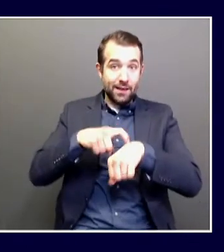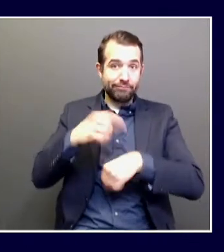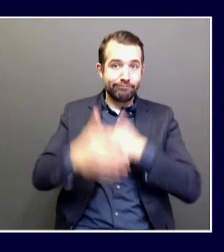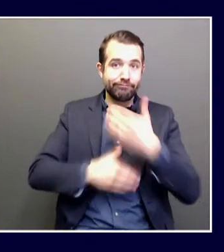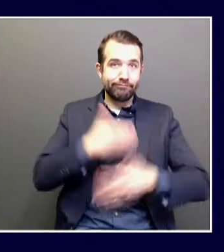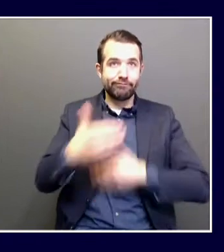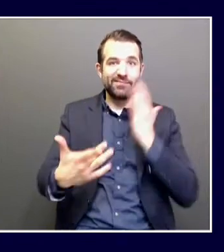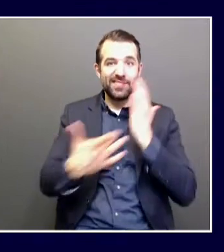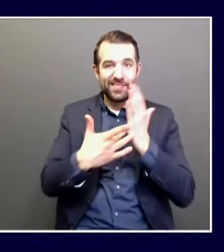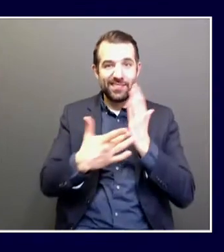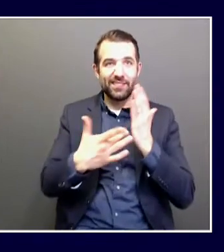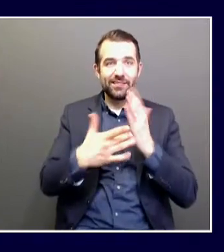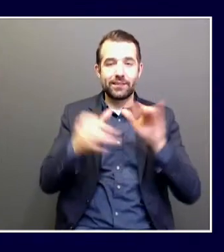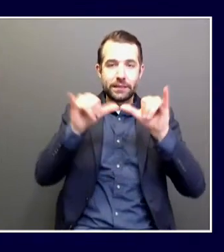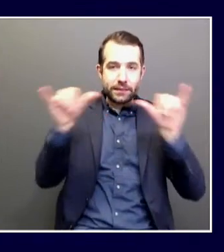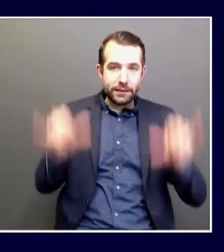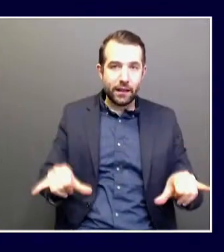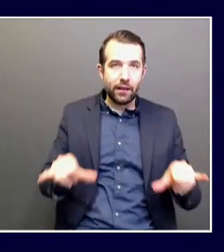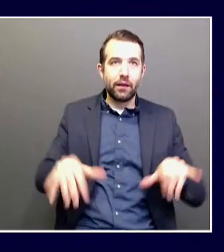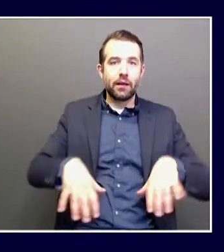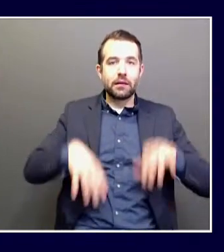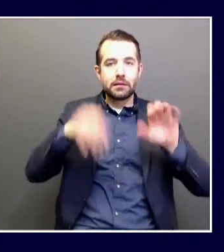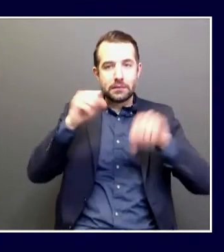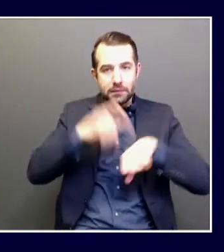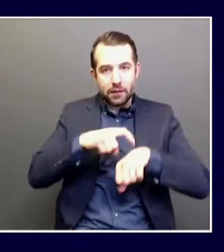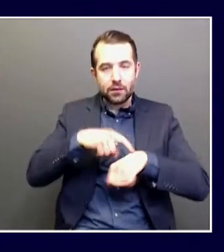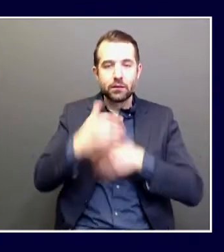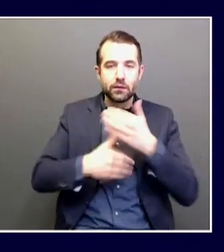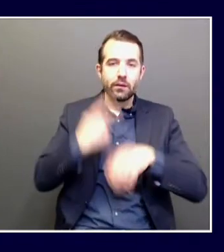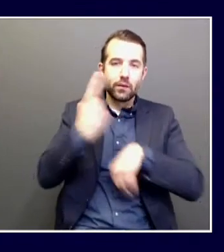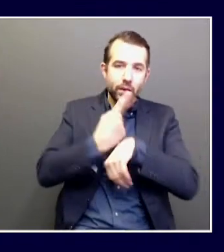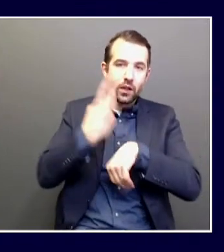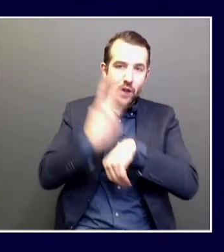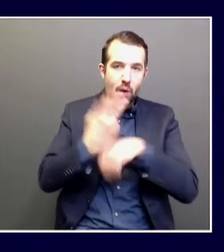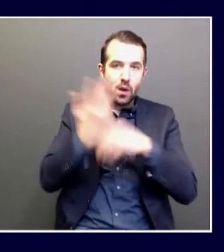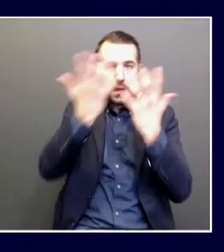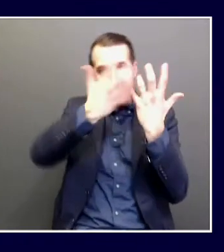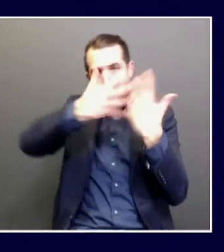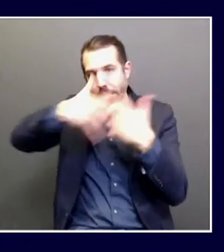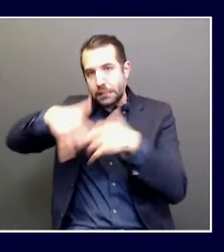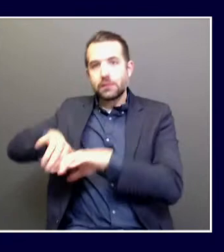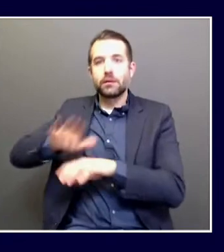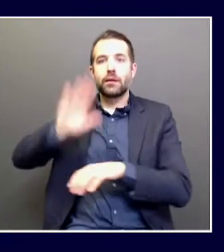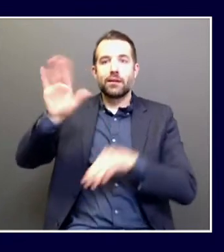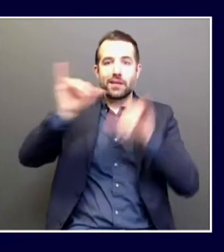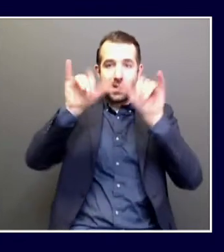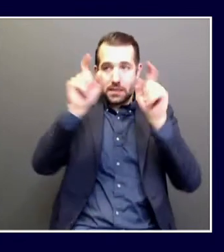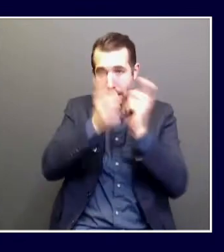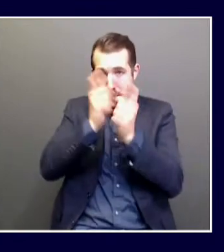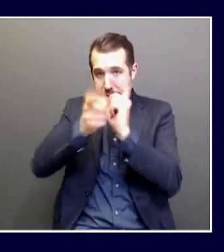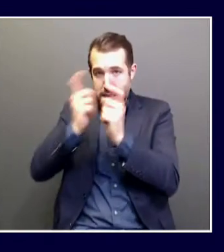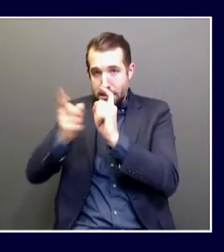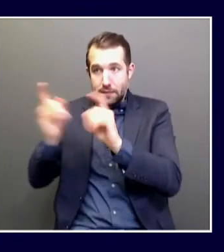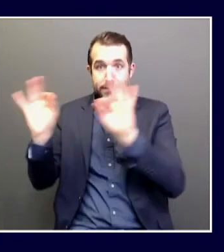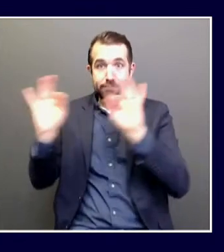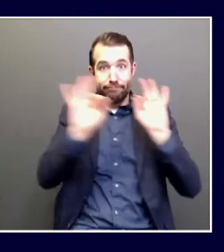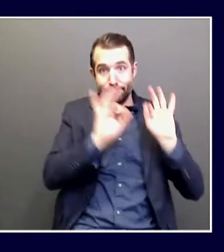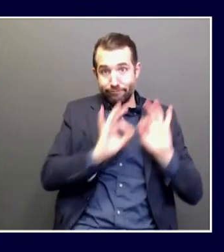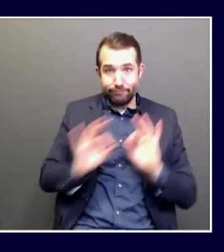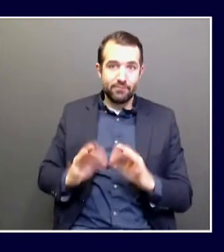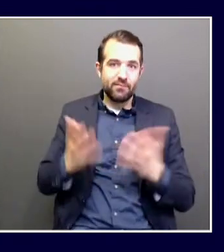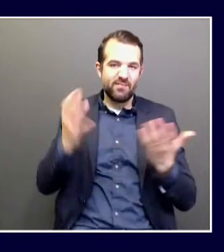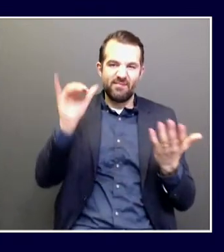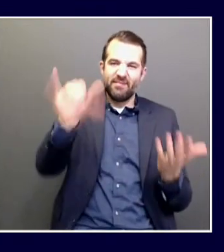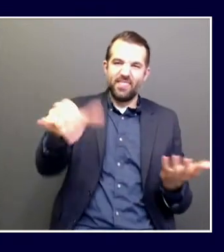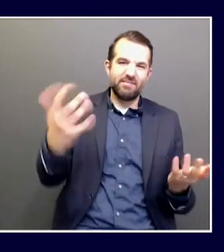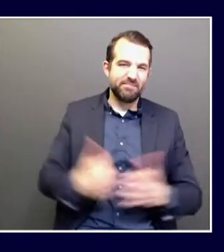age category, it often took a provider group sometimes 1, 2, 3 days to update everything, update their